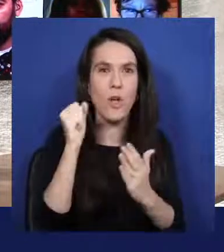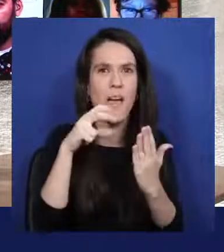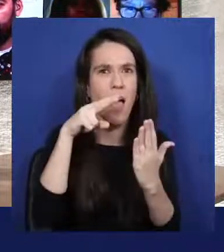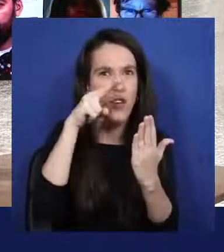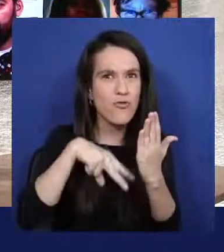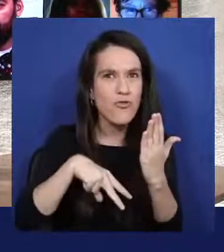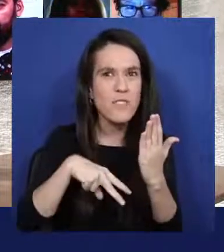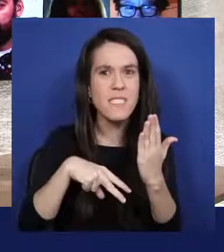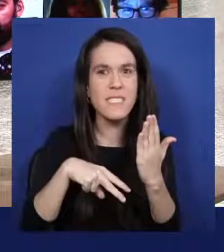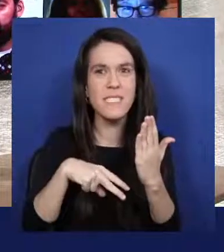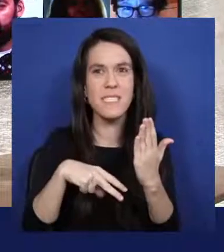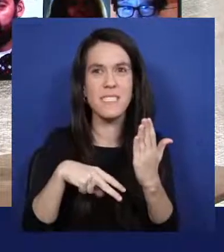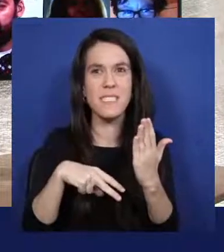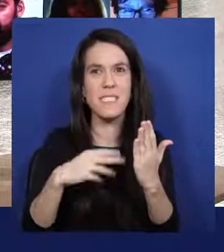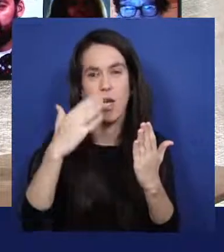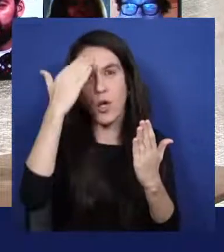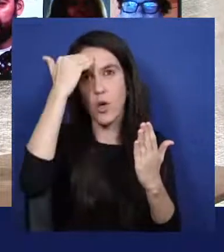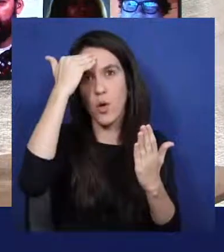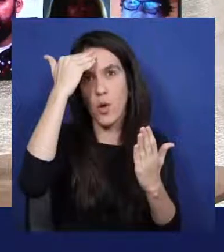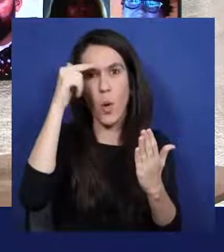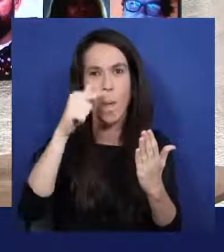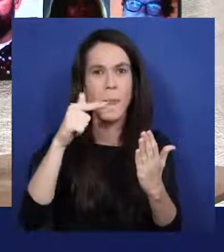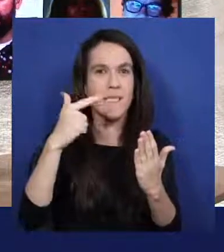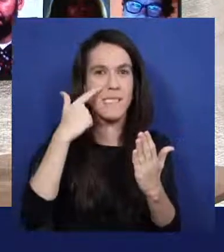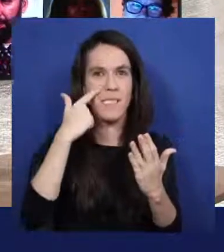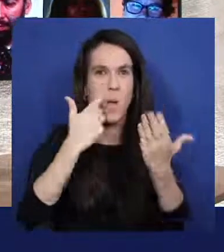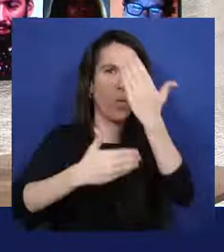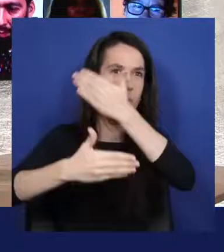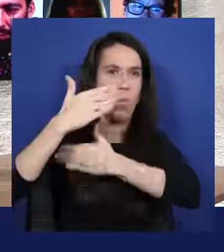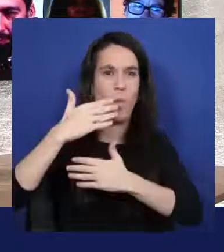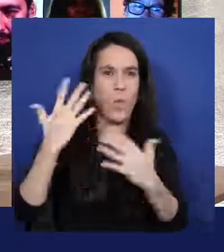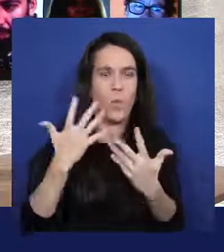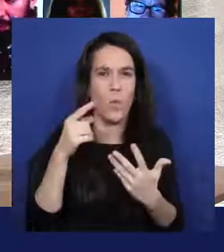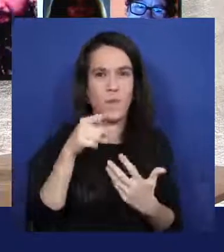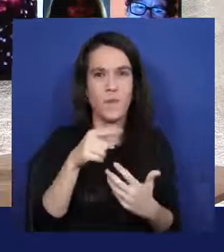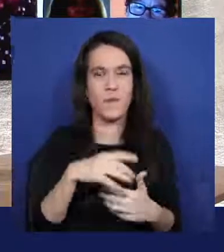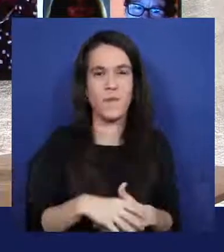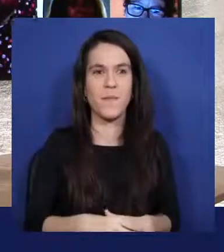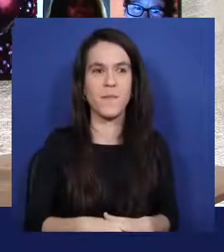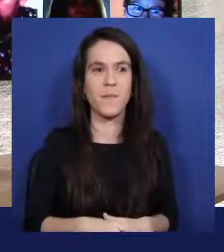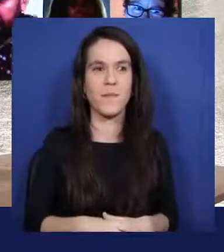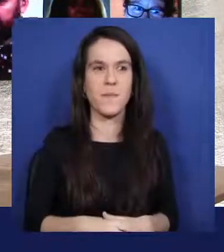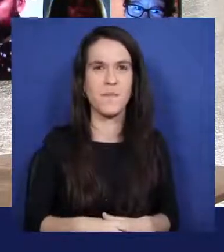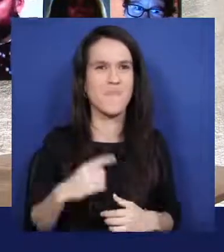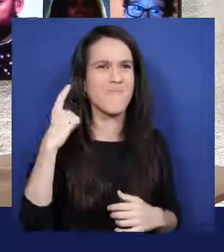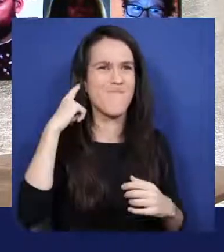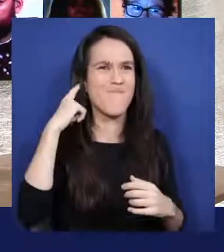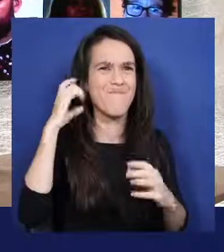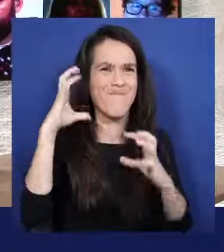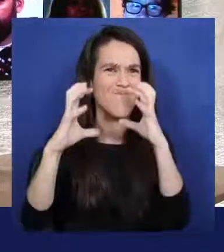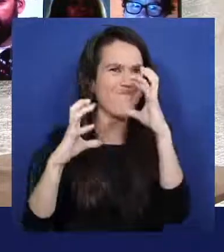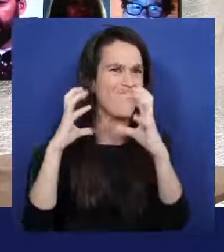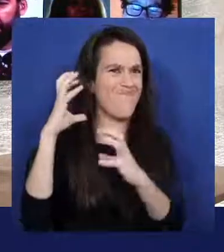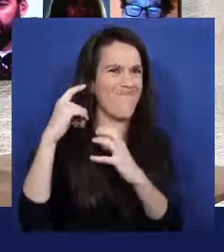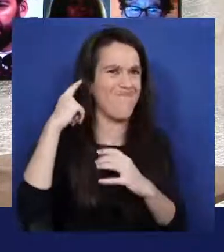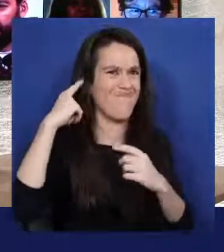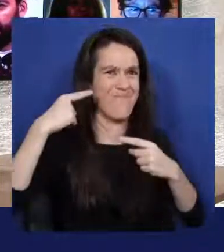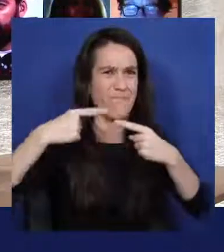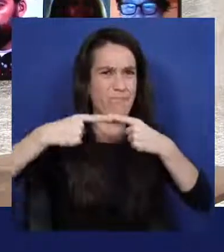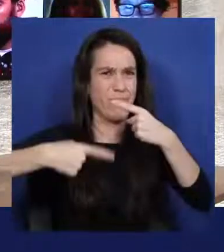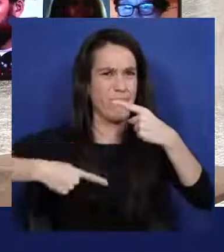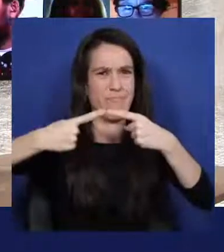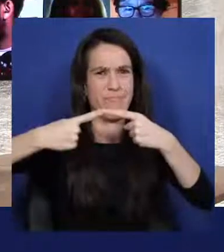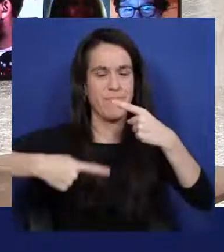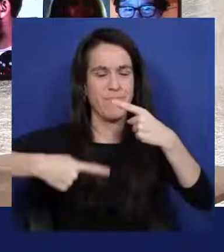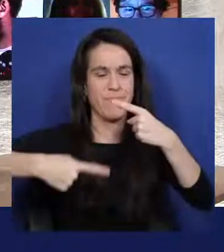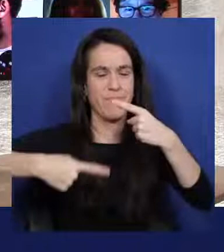really knows the algorithm behind it, because I think that's always good to check. But the nice thing is that without having too much